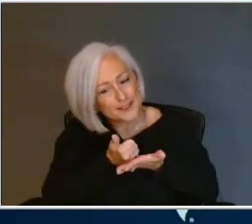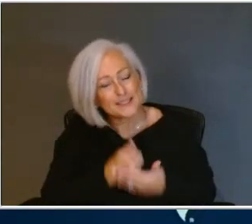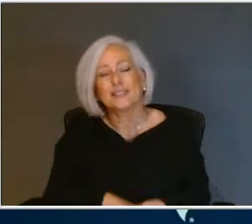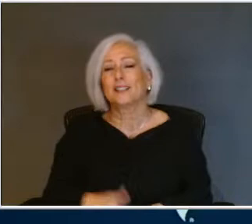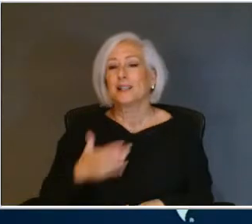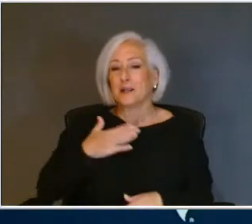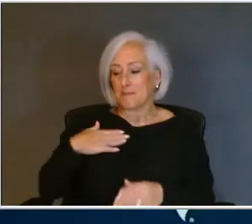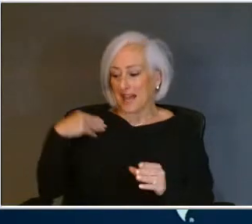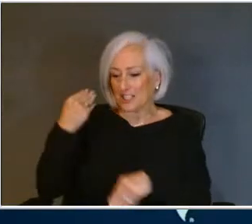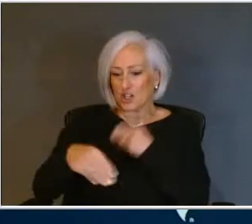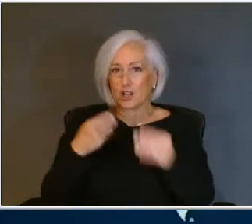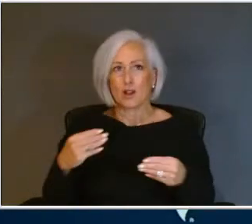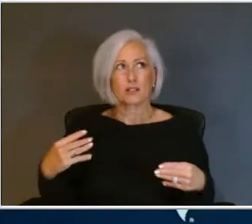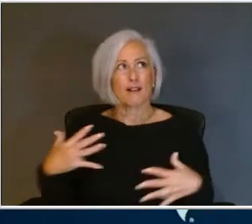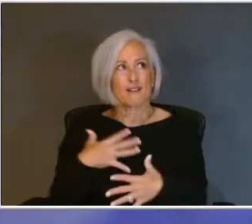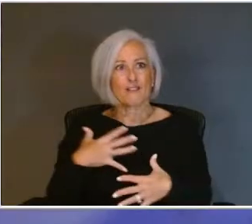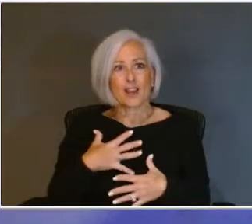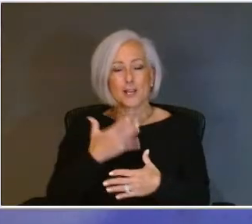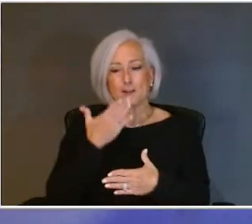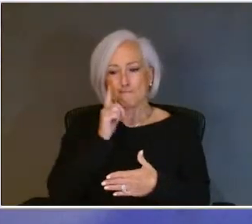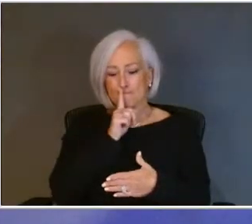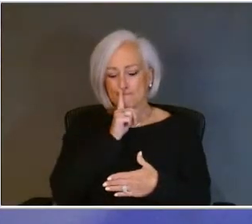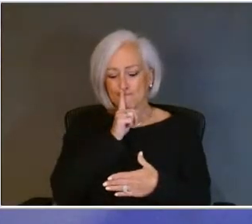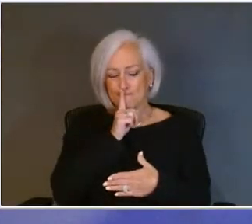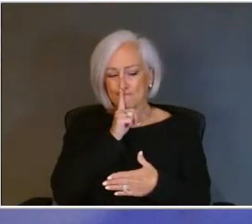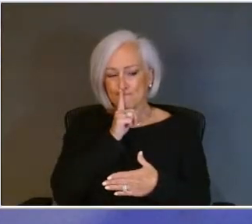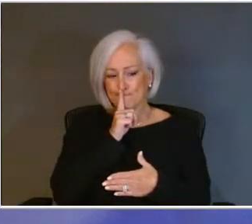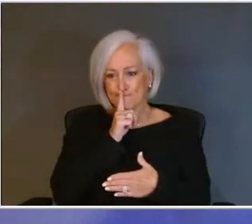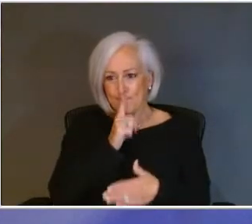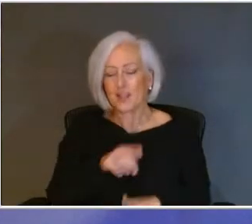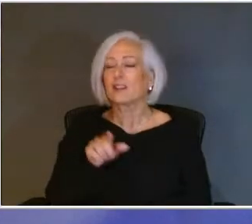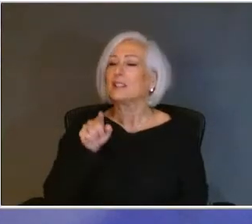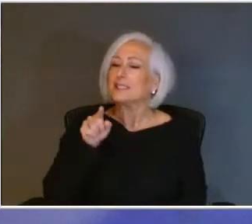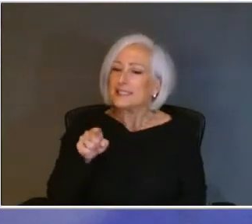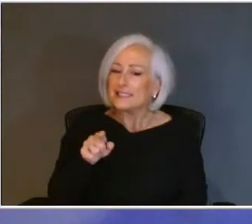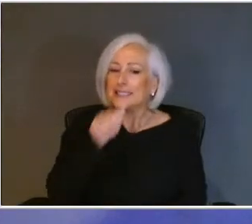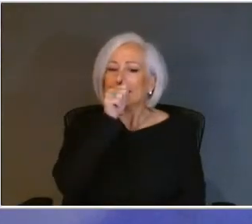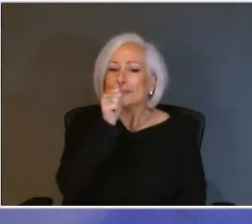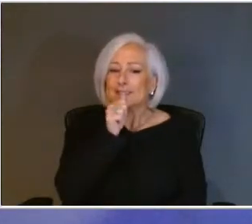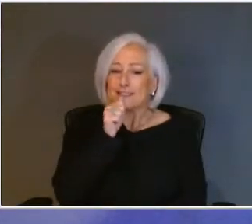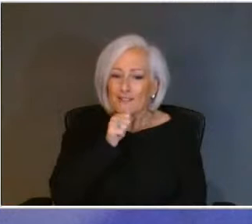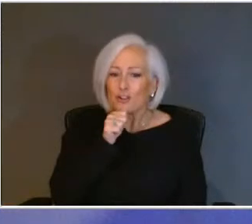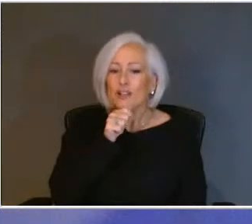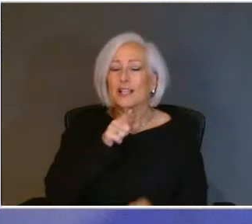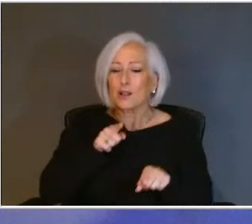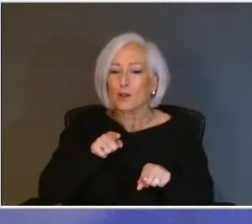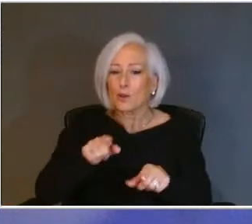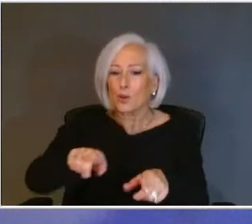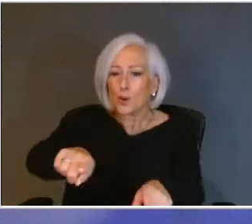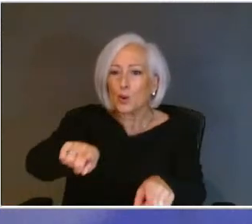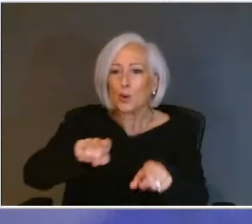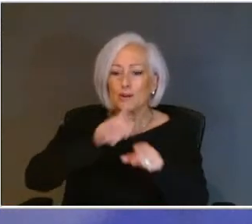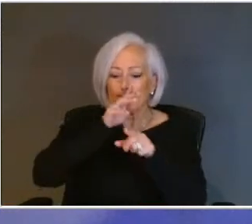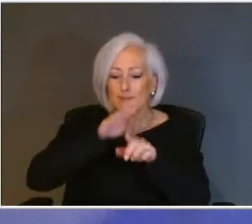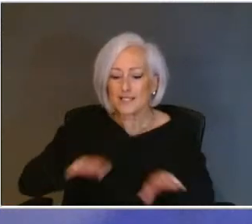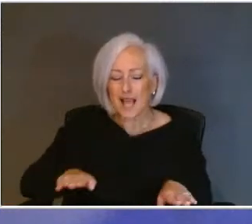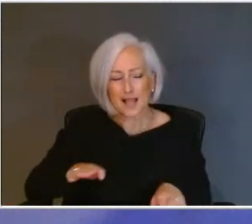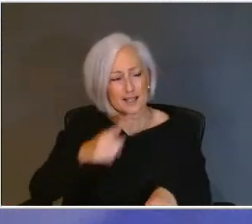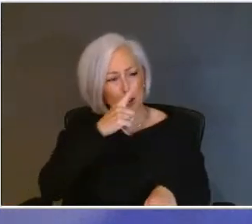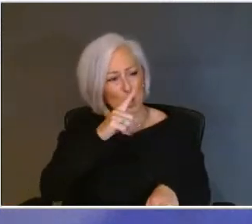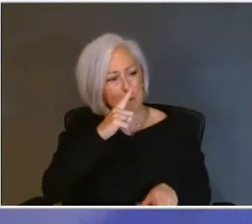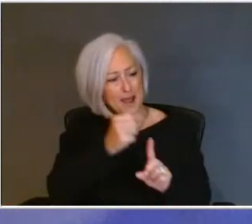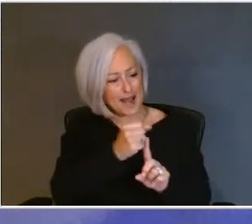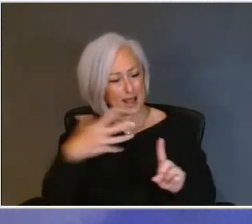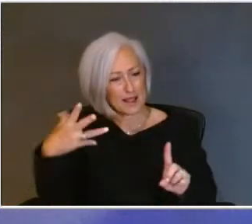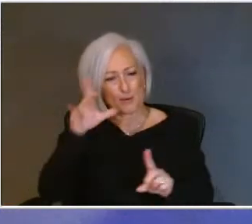scared and afraid to ask for help. Suffering in silence, that is a big statement. Can you elaborate a little bit more on that, and maybe even whether it be personal or